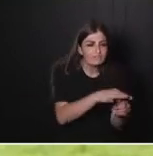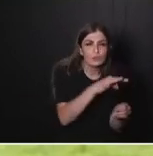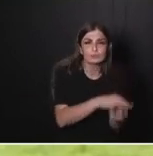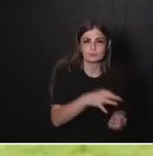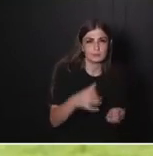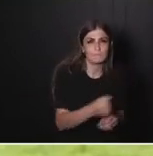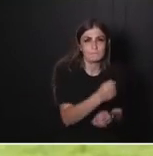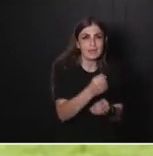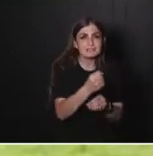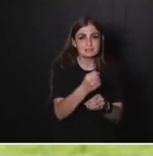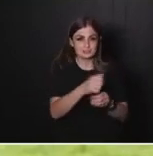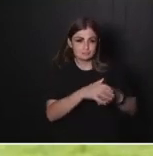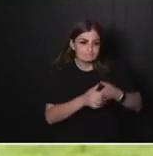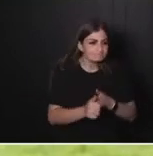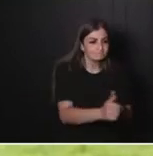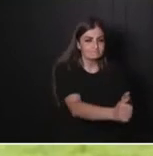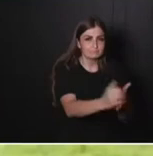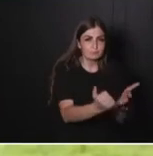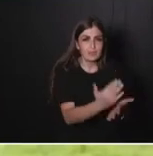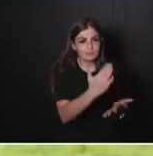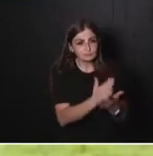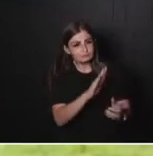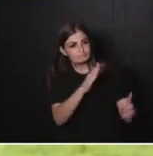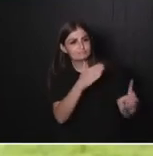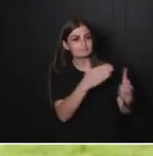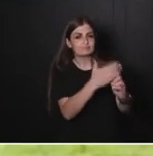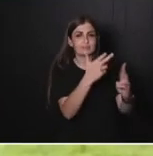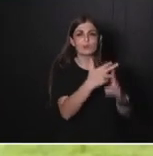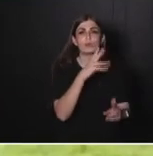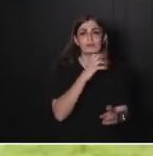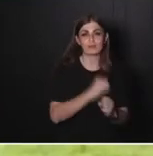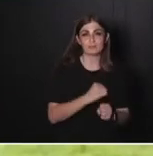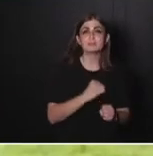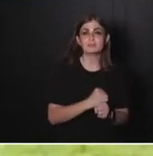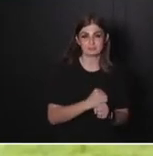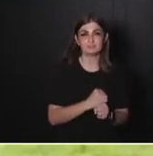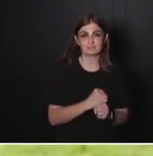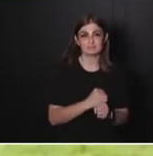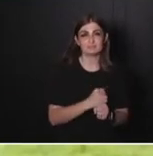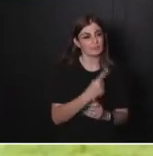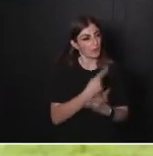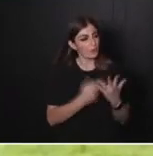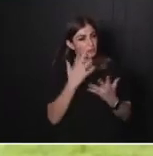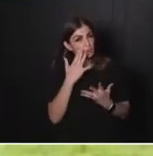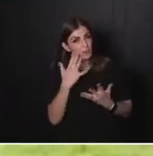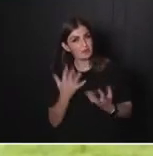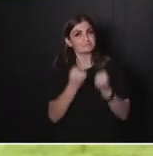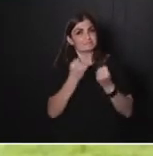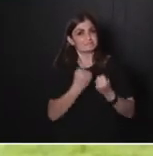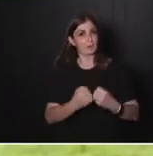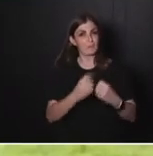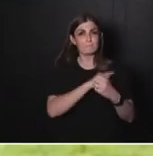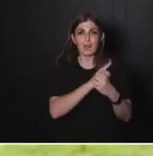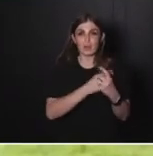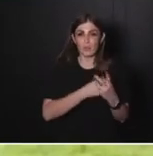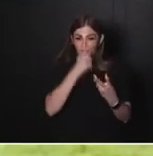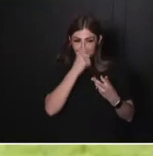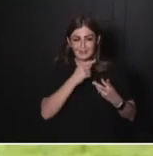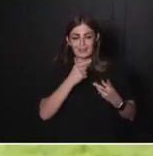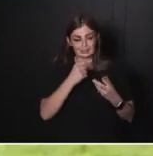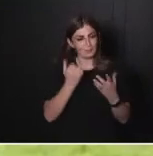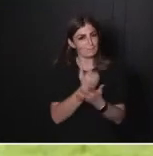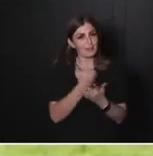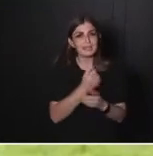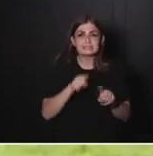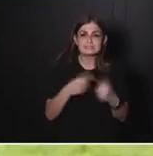out a clear path to government. Because it's only in power that we can make a real difference